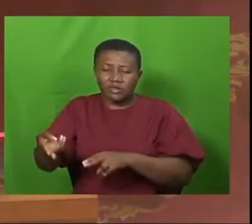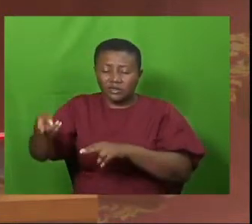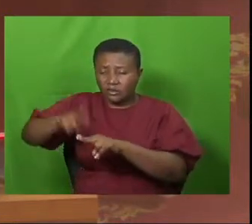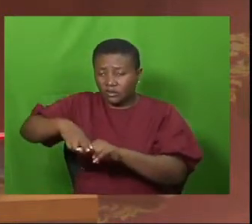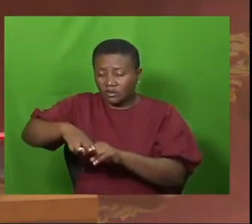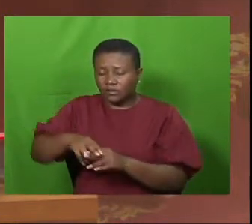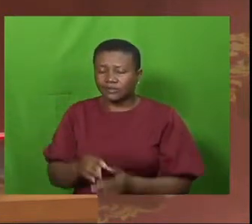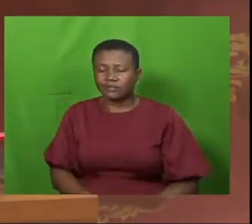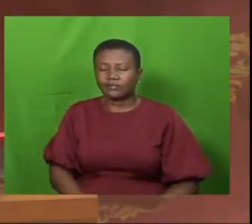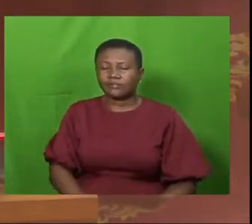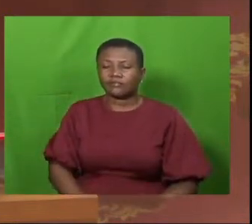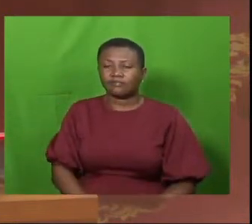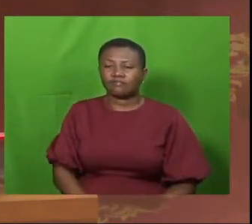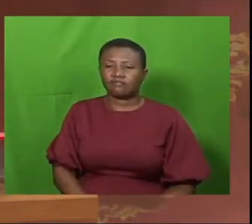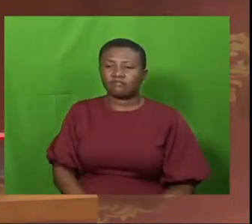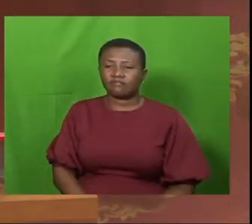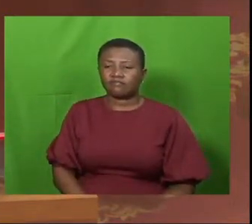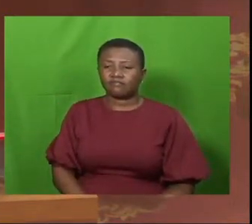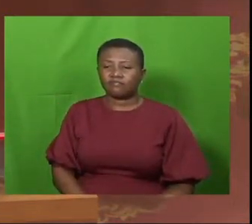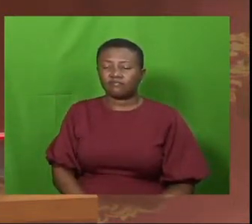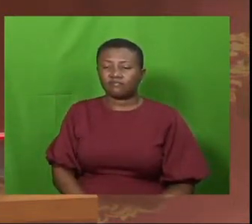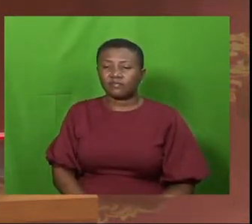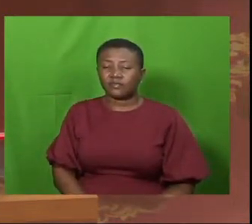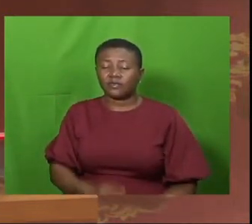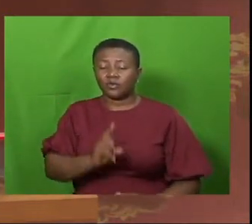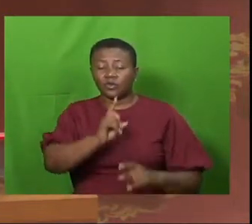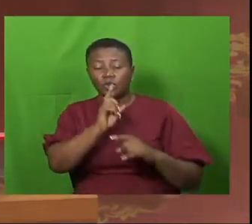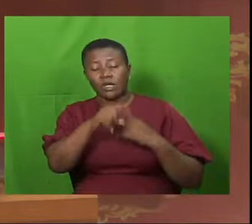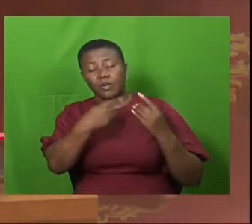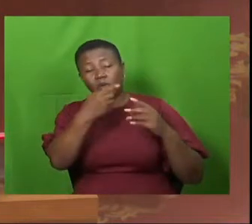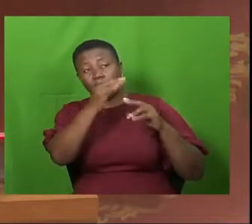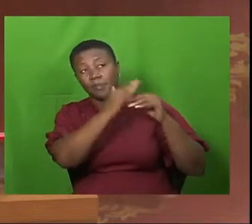well. Mr. Speaker, in terms of infrastructure,